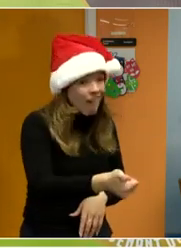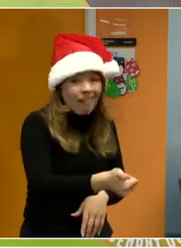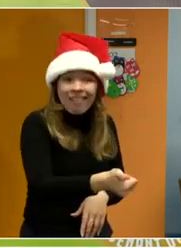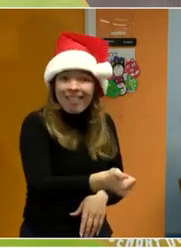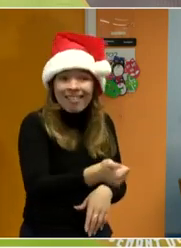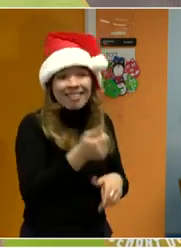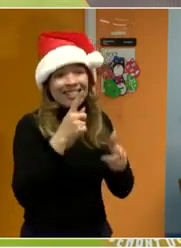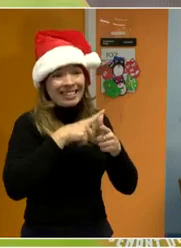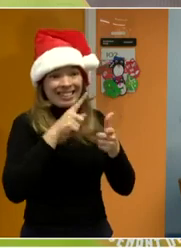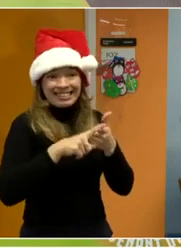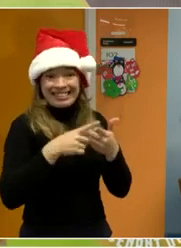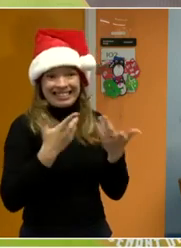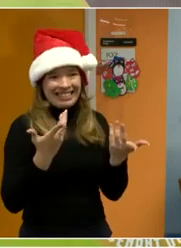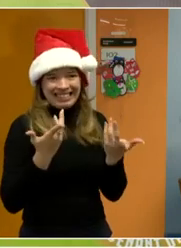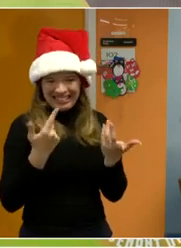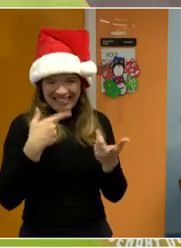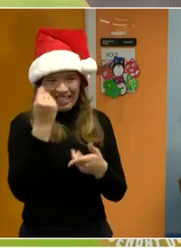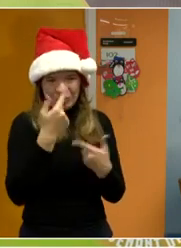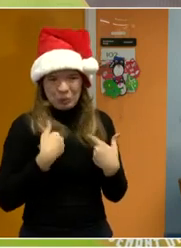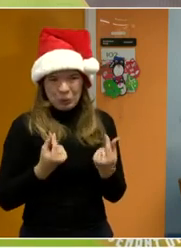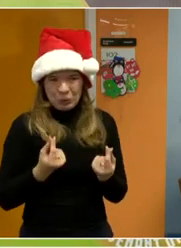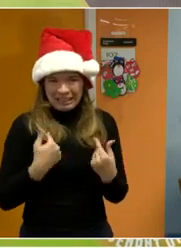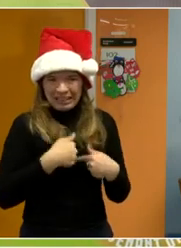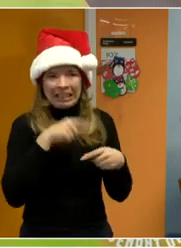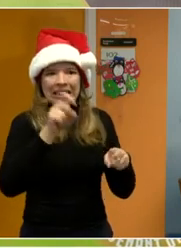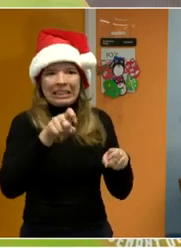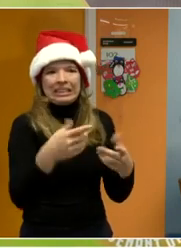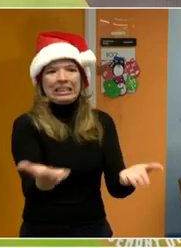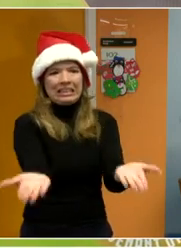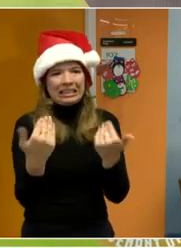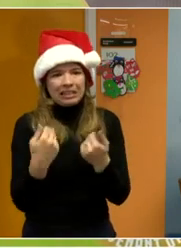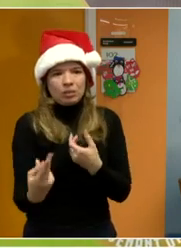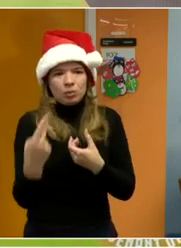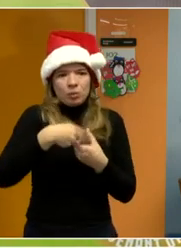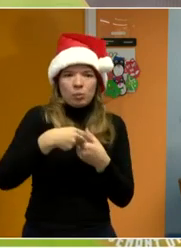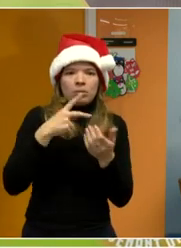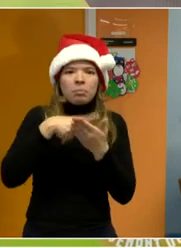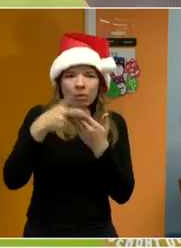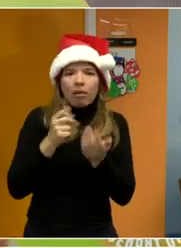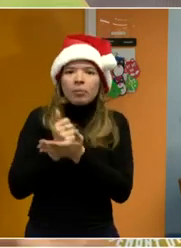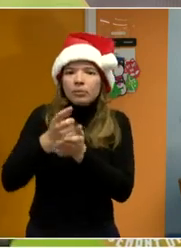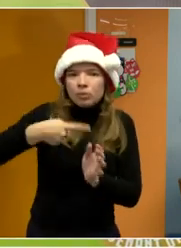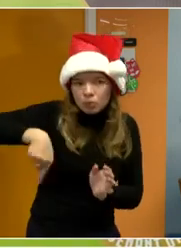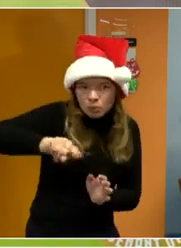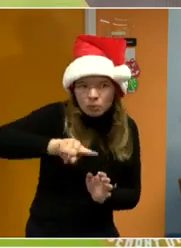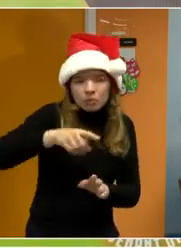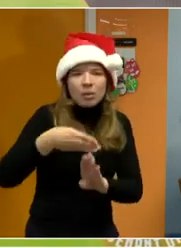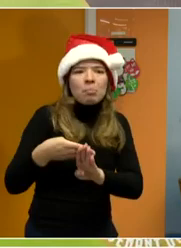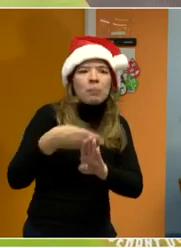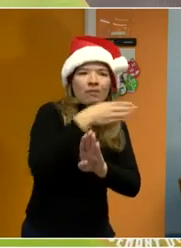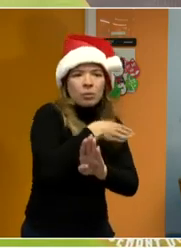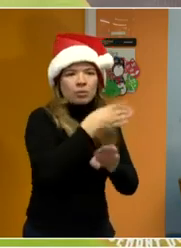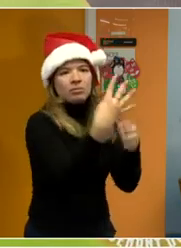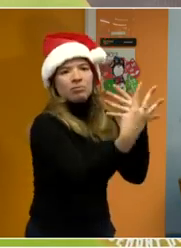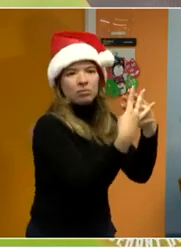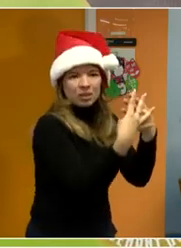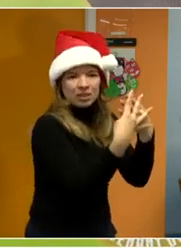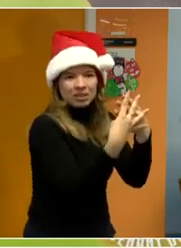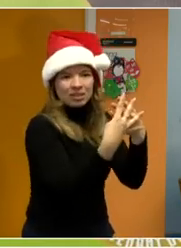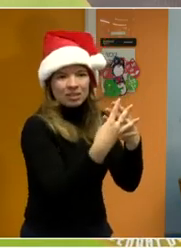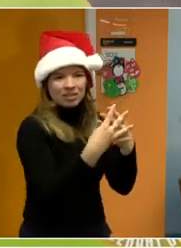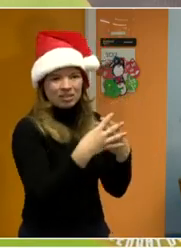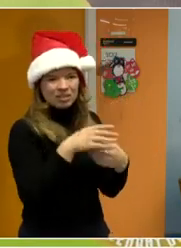then we have to get them into some of our programs and services. So that's what we're really focused on. But let me ask Hillary to talk